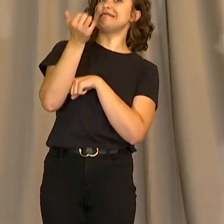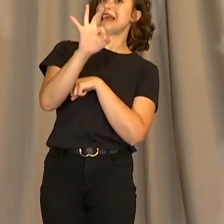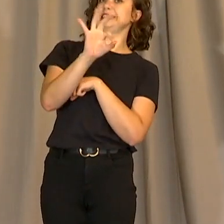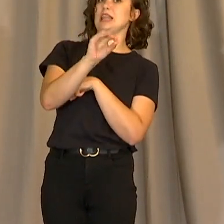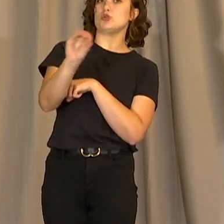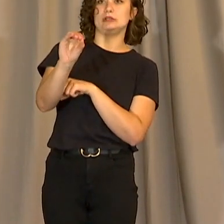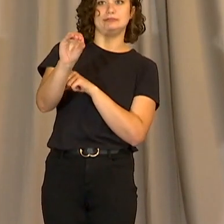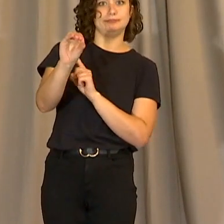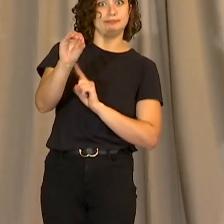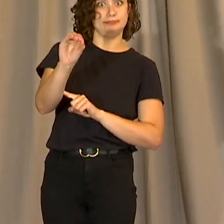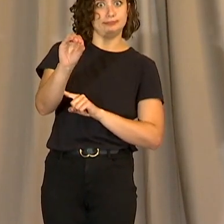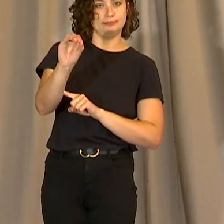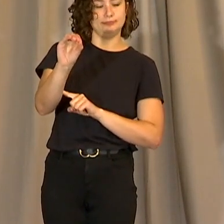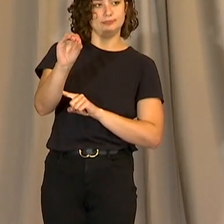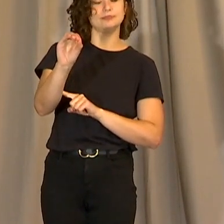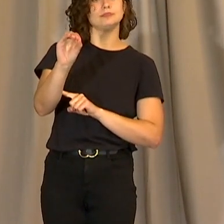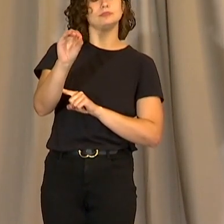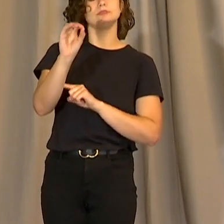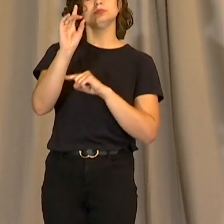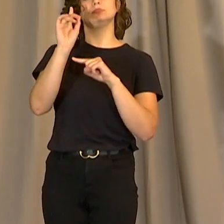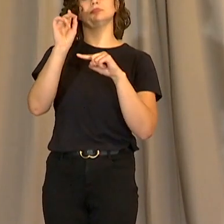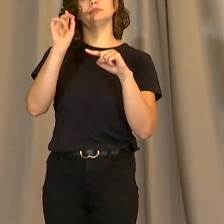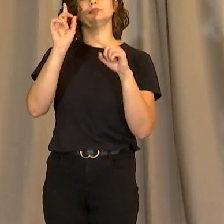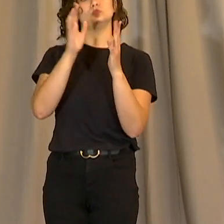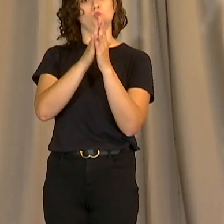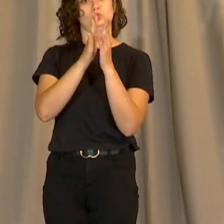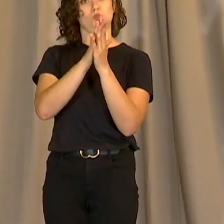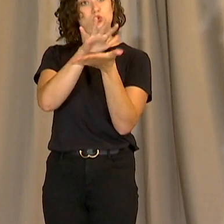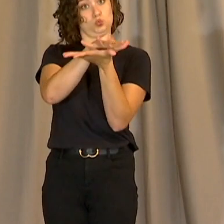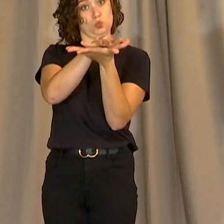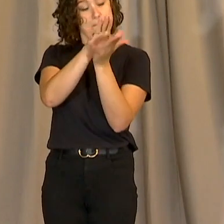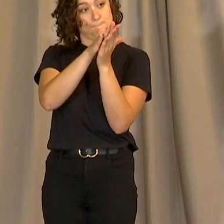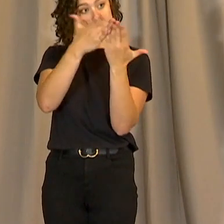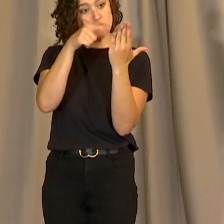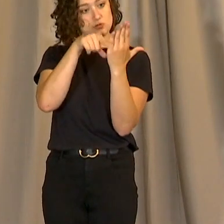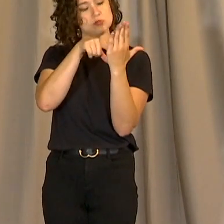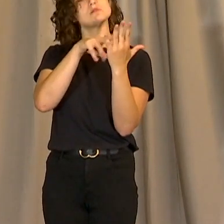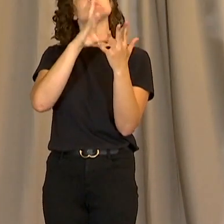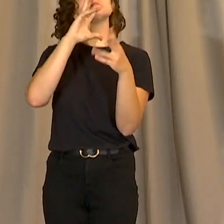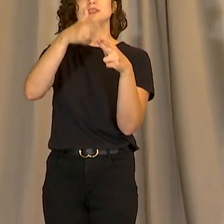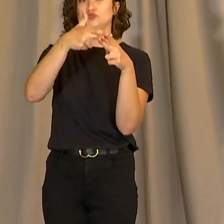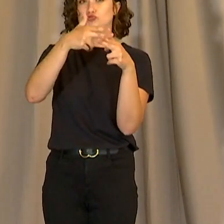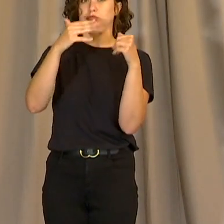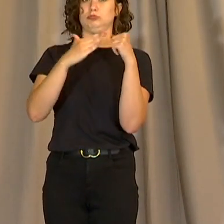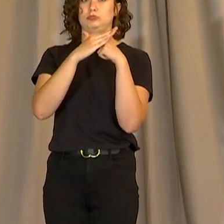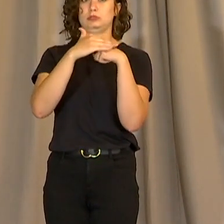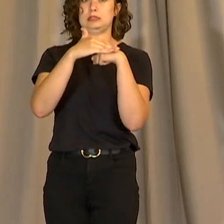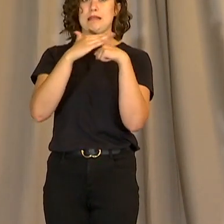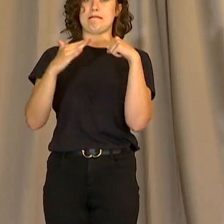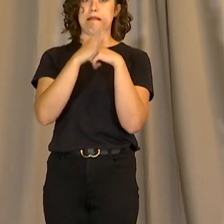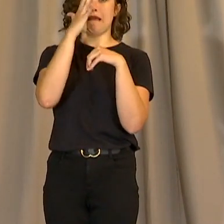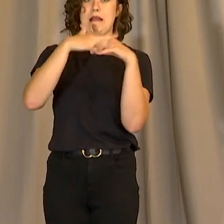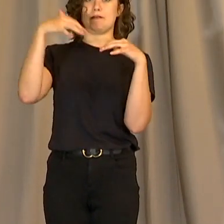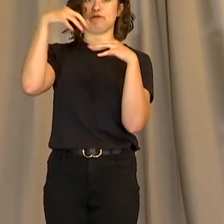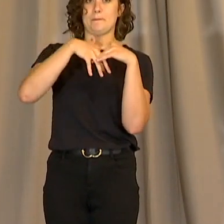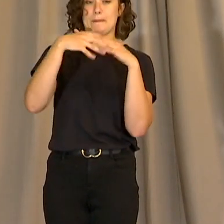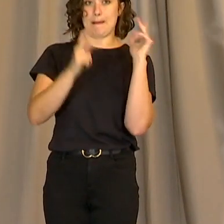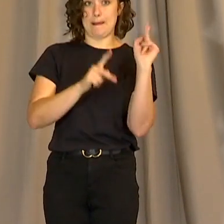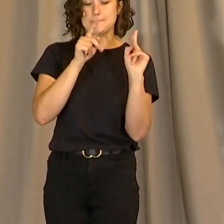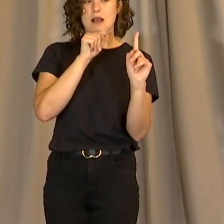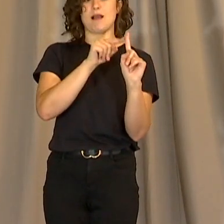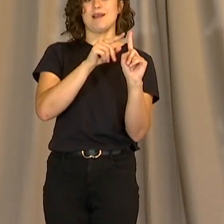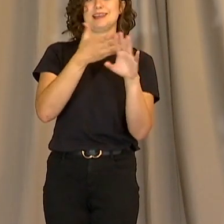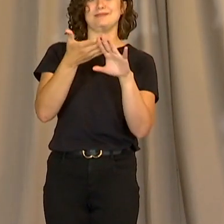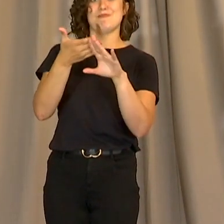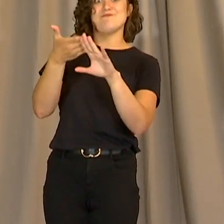does reference or indicate and include Native people, it's pre-1900. And then I think about